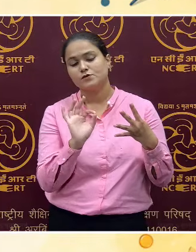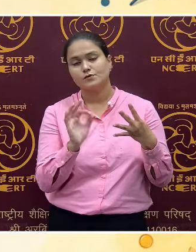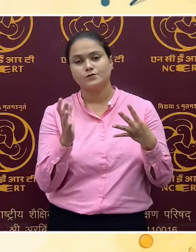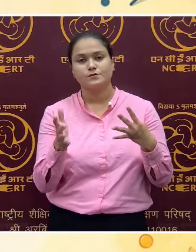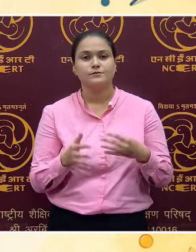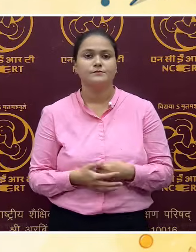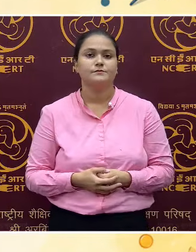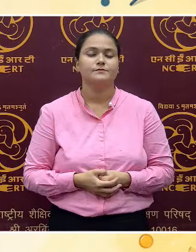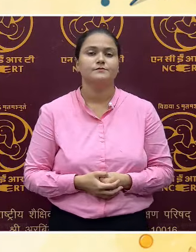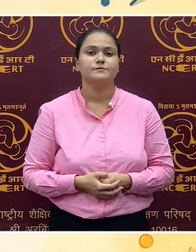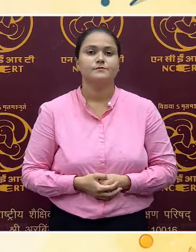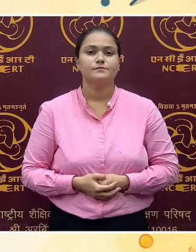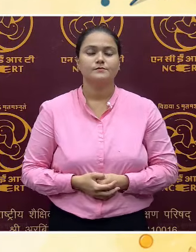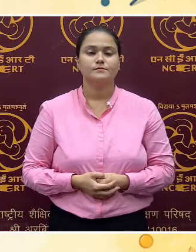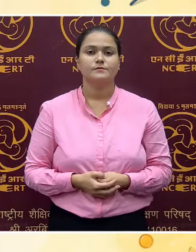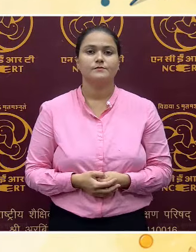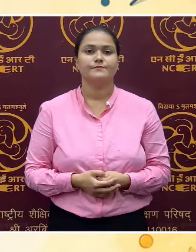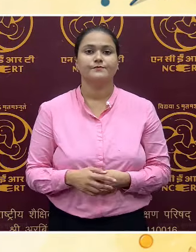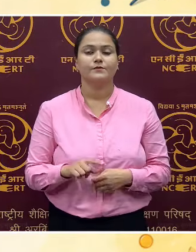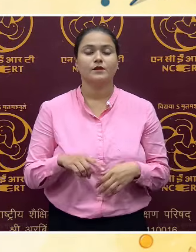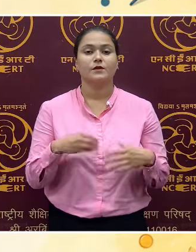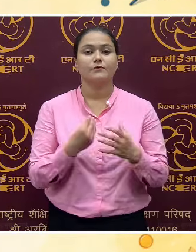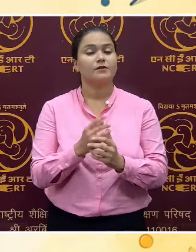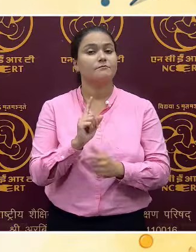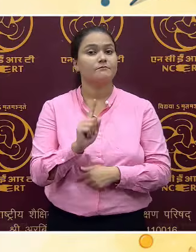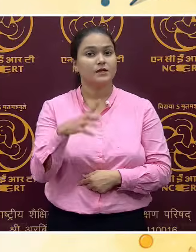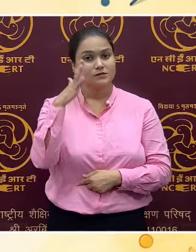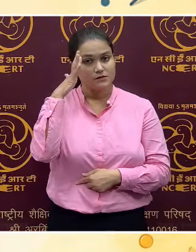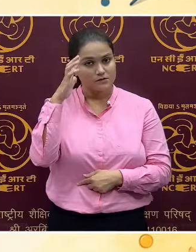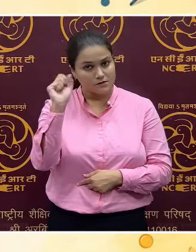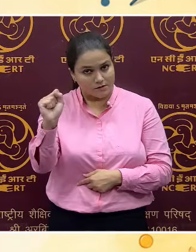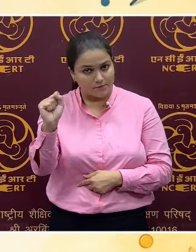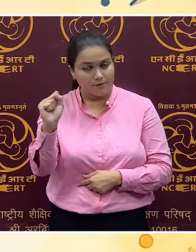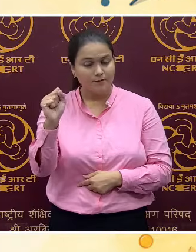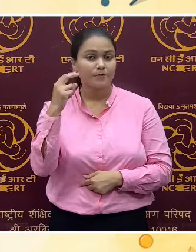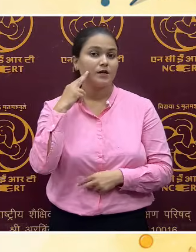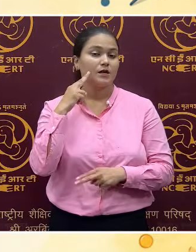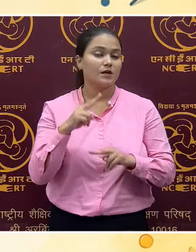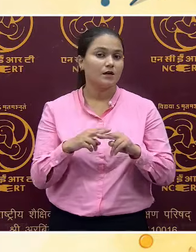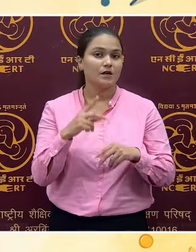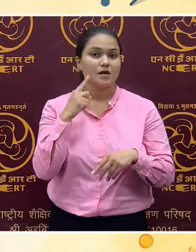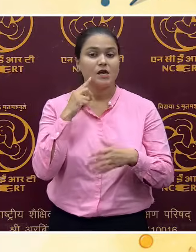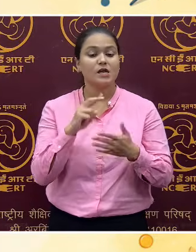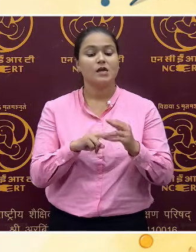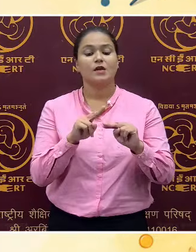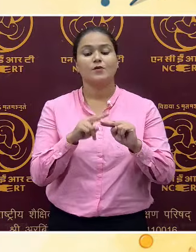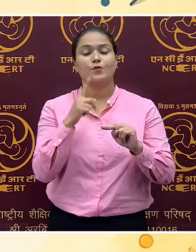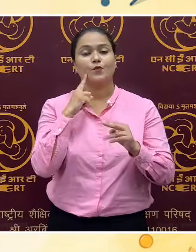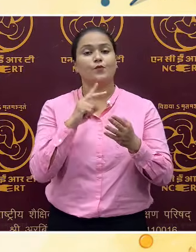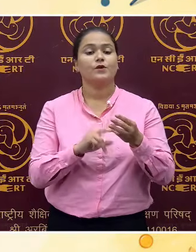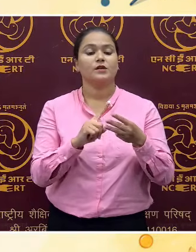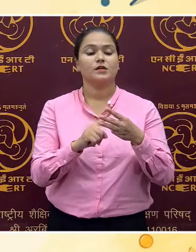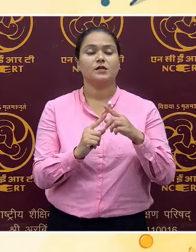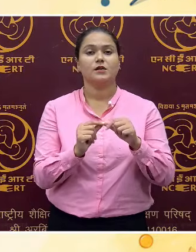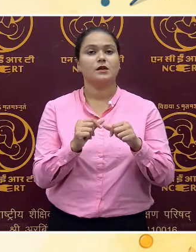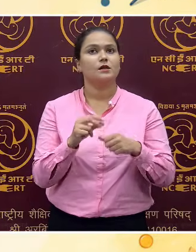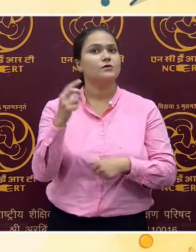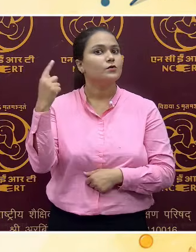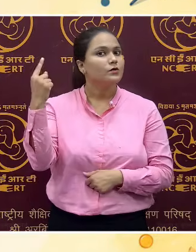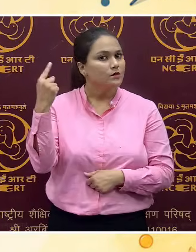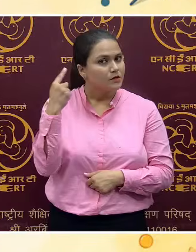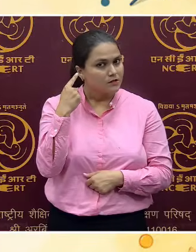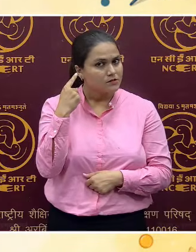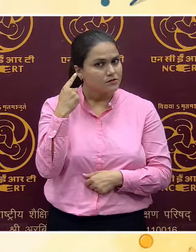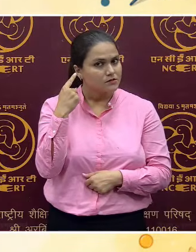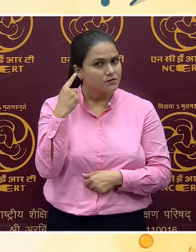listened, but we should remember that we have to add the infinitive whenever we use the verb listen in